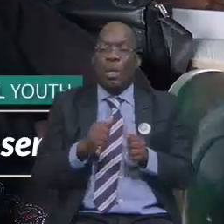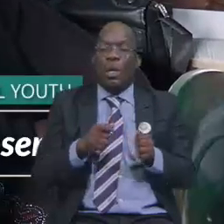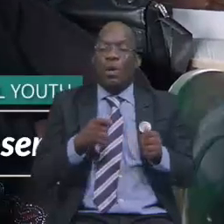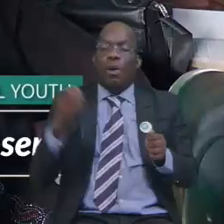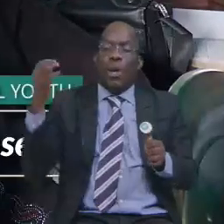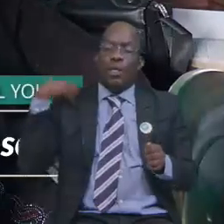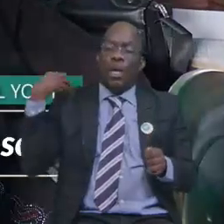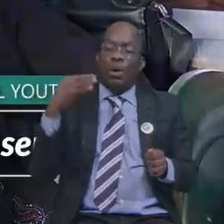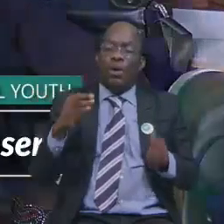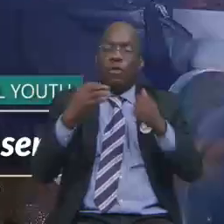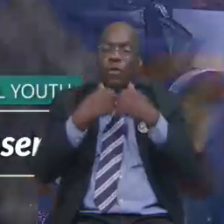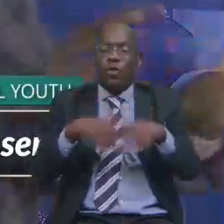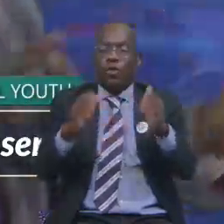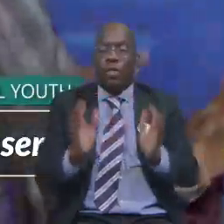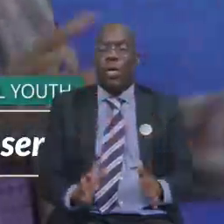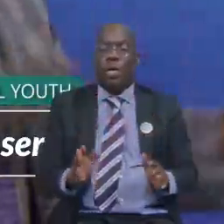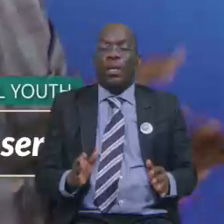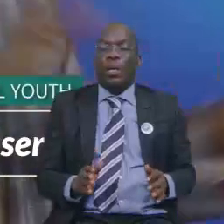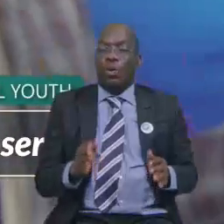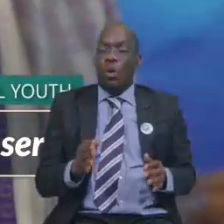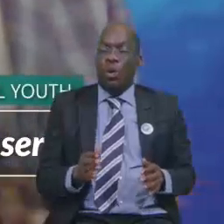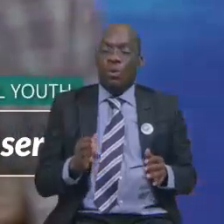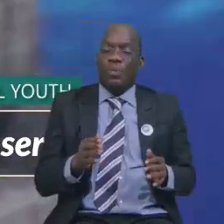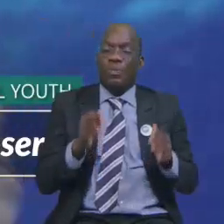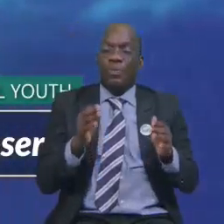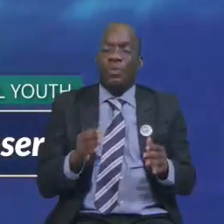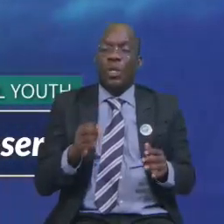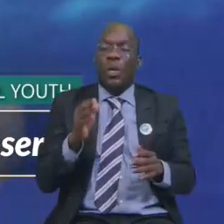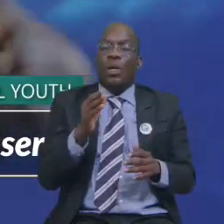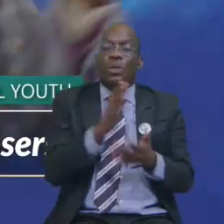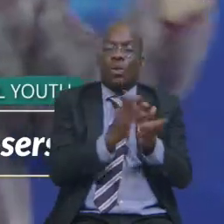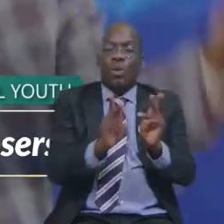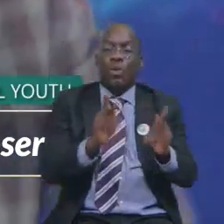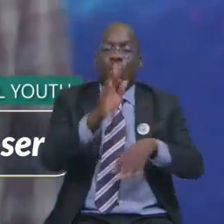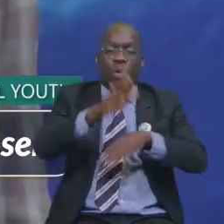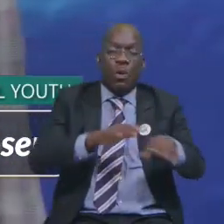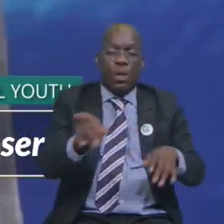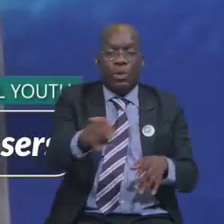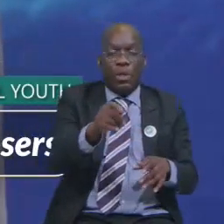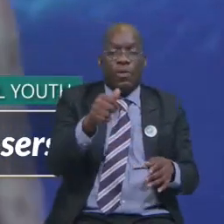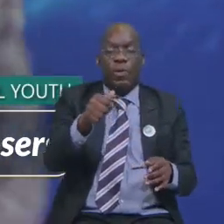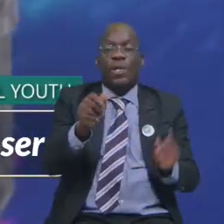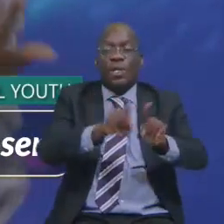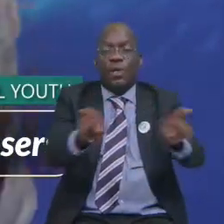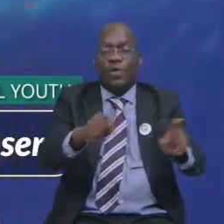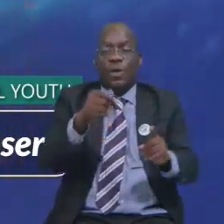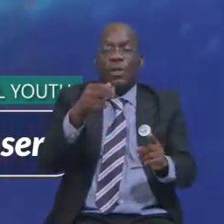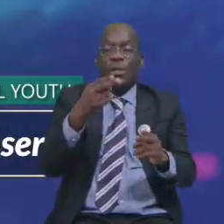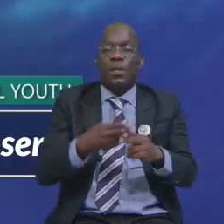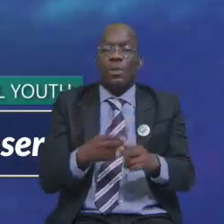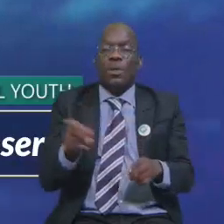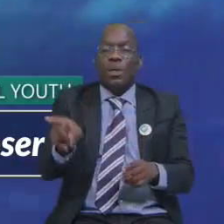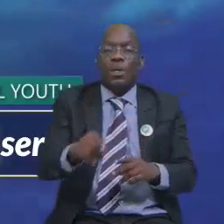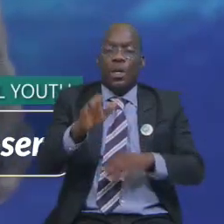that make themselves lords. They call themselves by different names on different campuses. They call